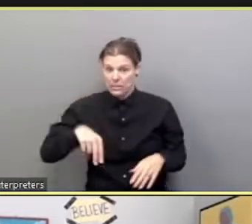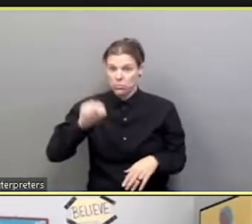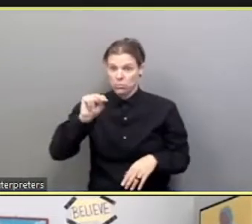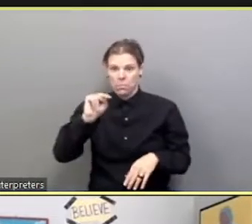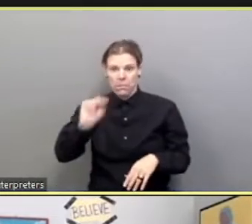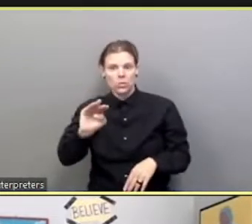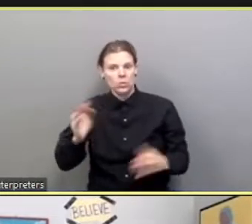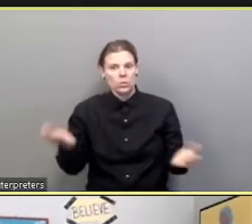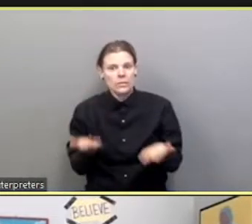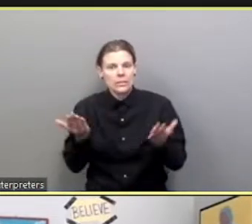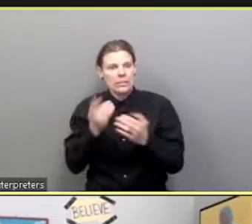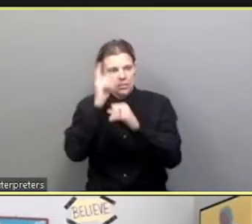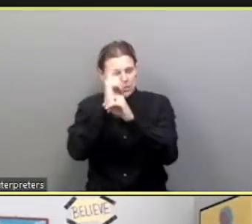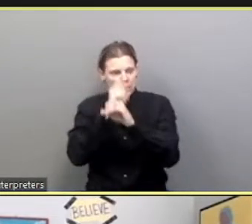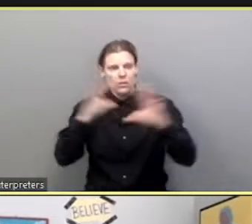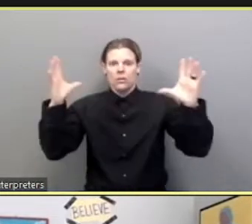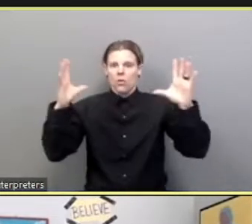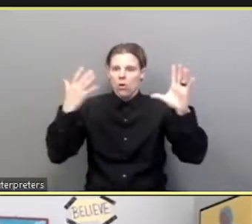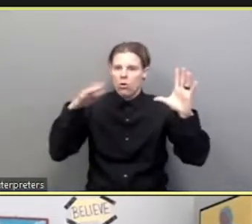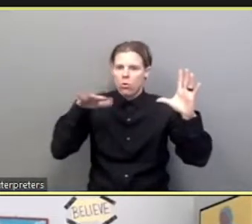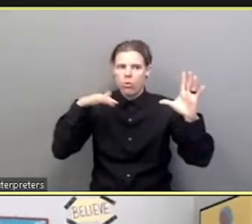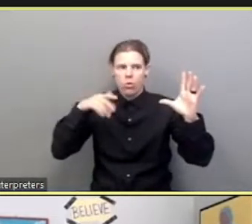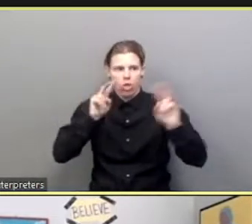at all of New Mexico,